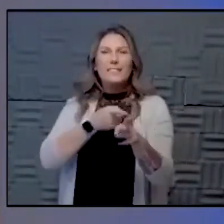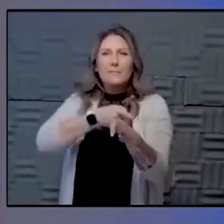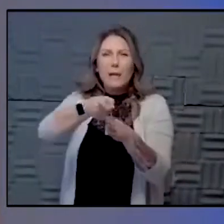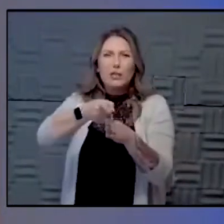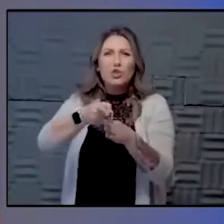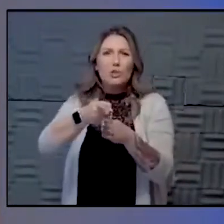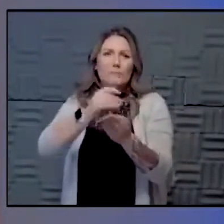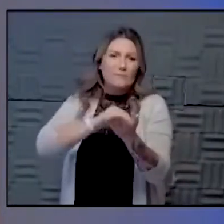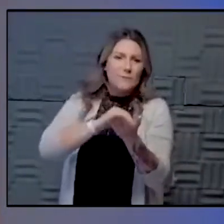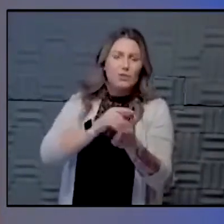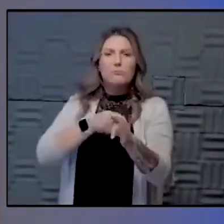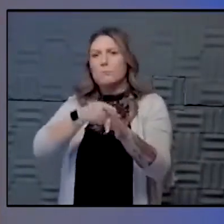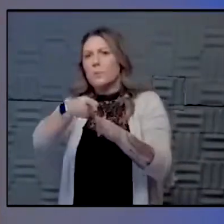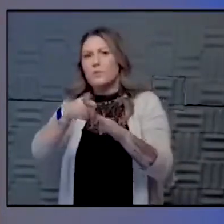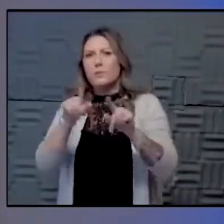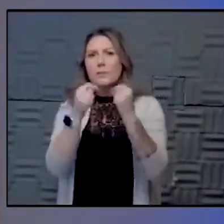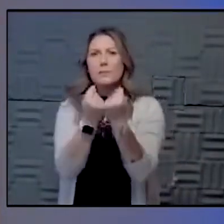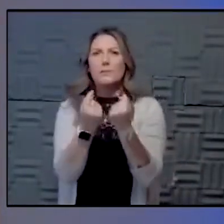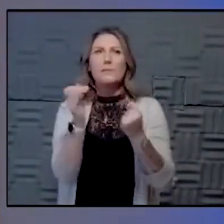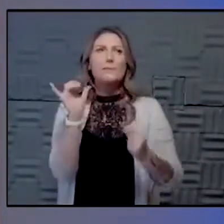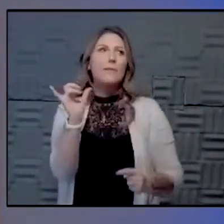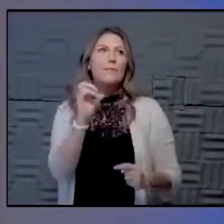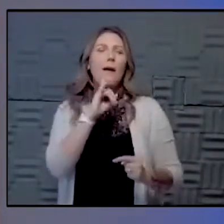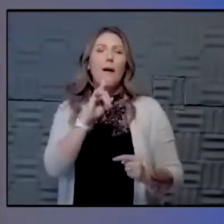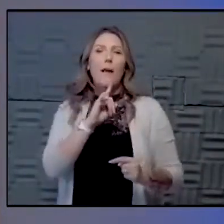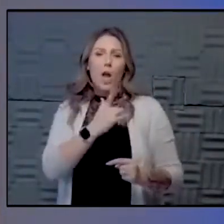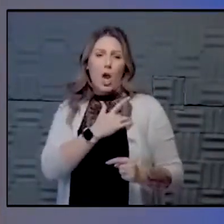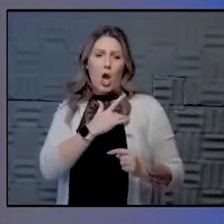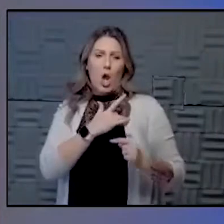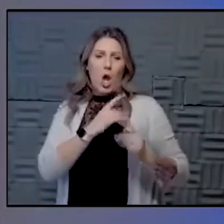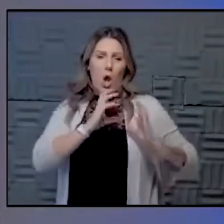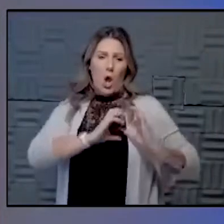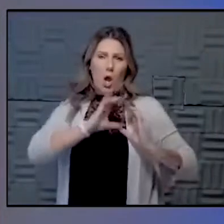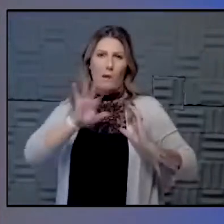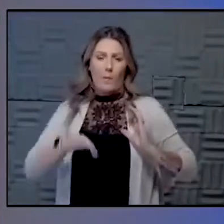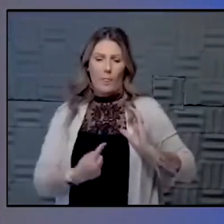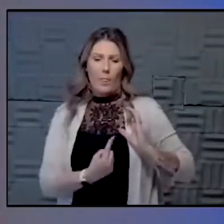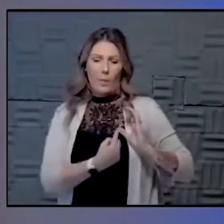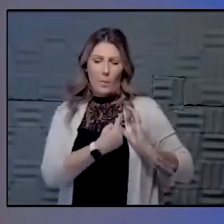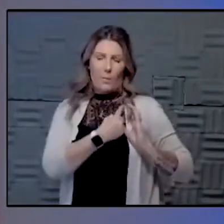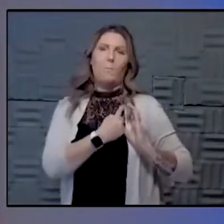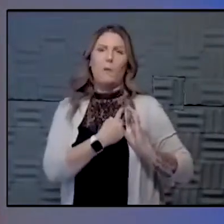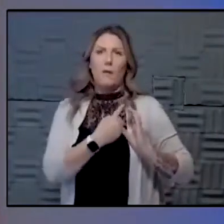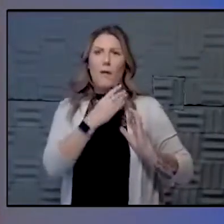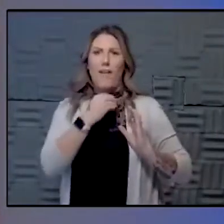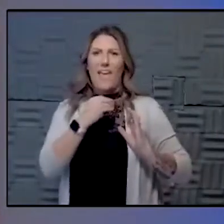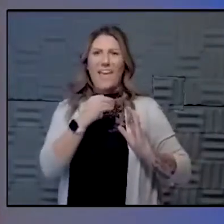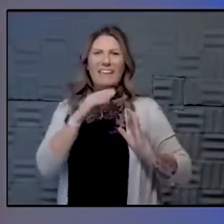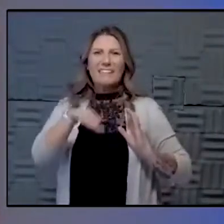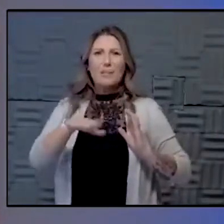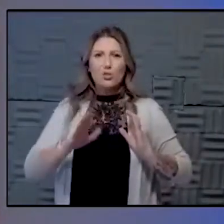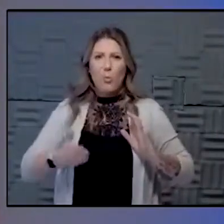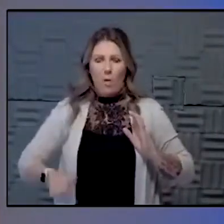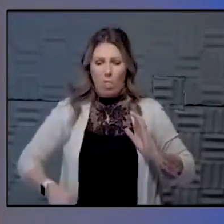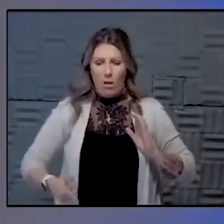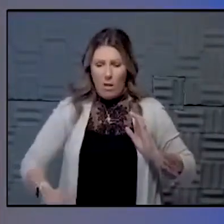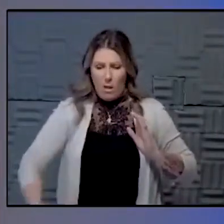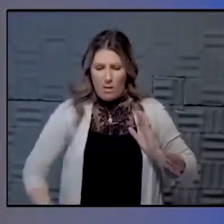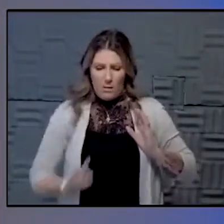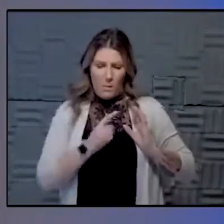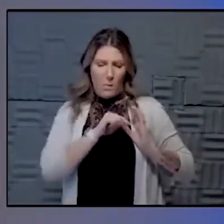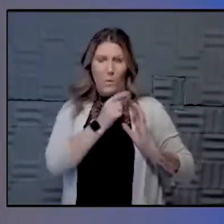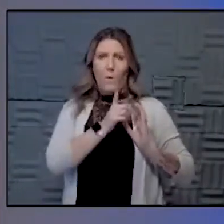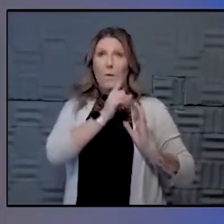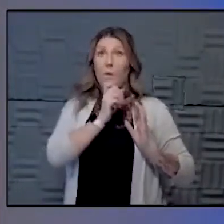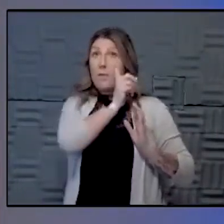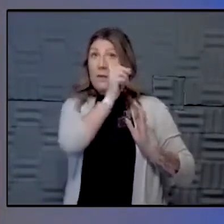specialized team. It's similar to like a heart cath in the sense that there's a groin puncture and small devices are used to remove the clot from the brain. So